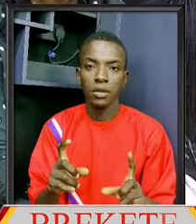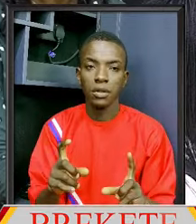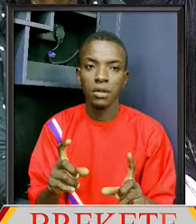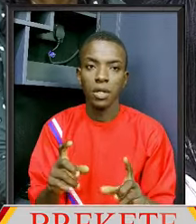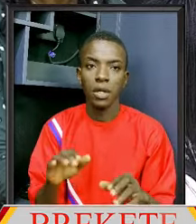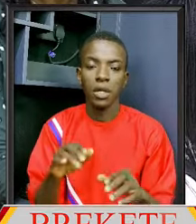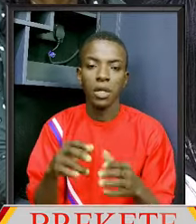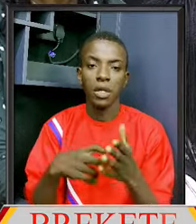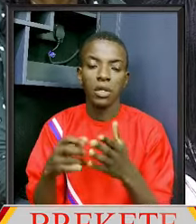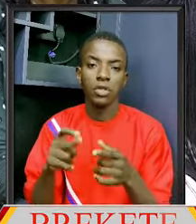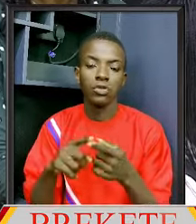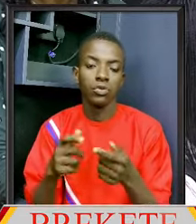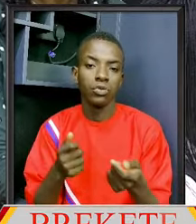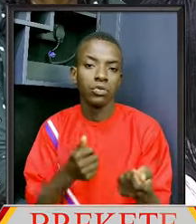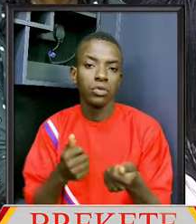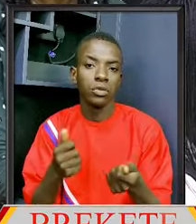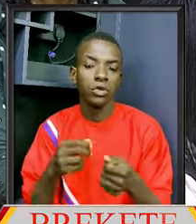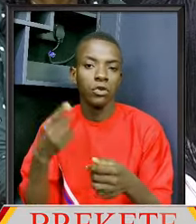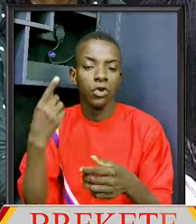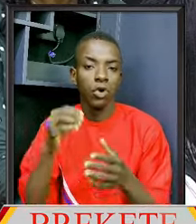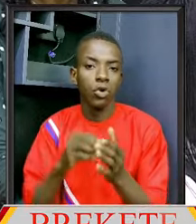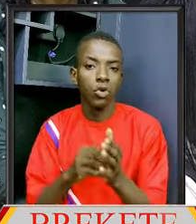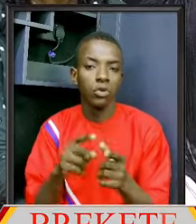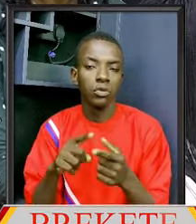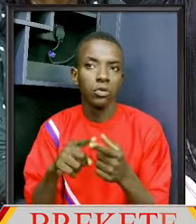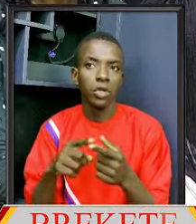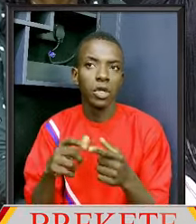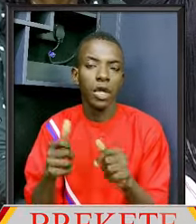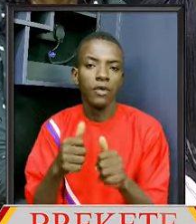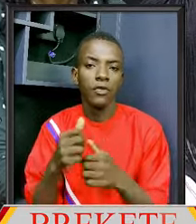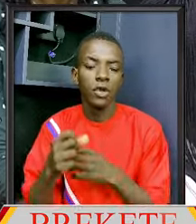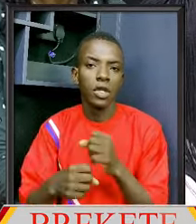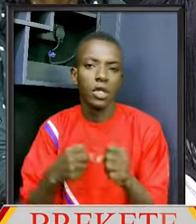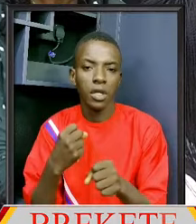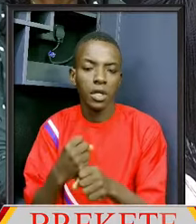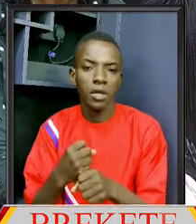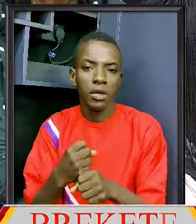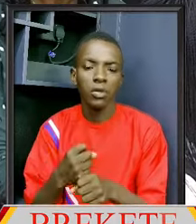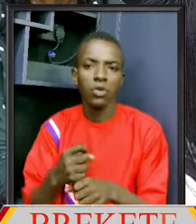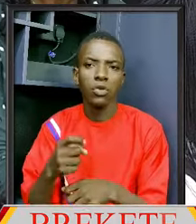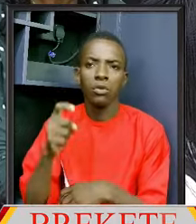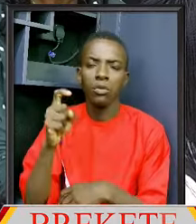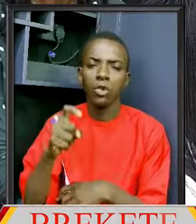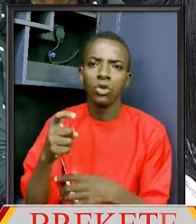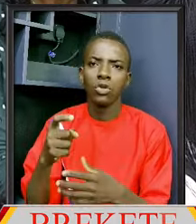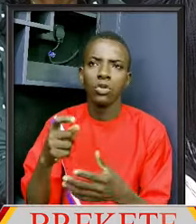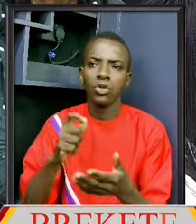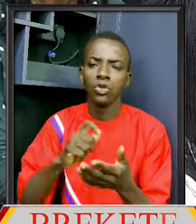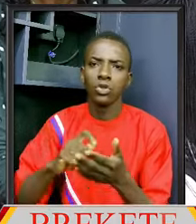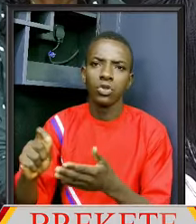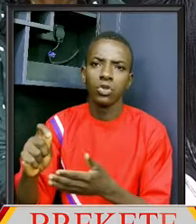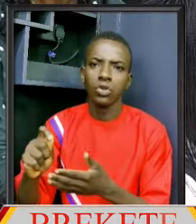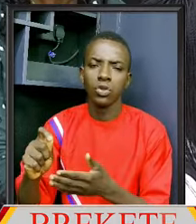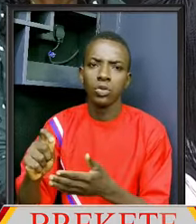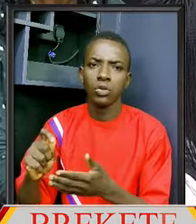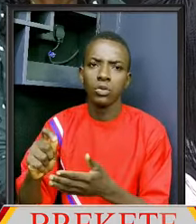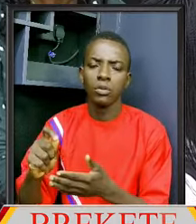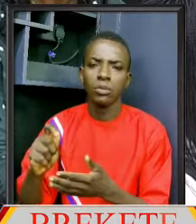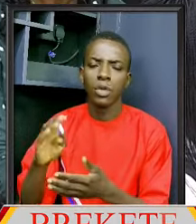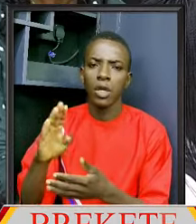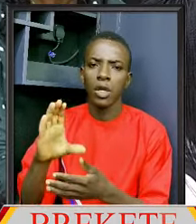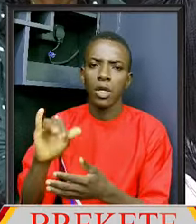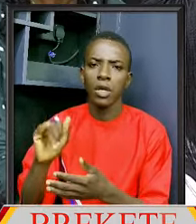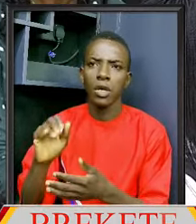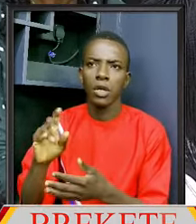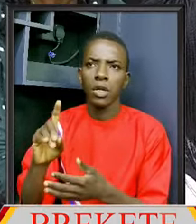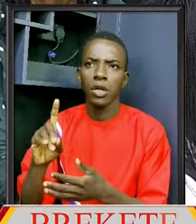drive. For our own, that license, every year, you must score what we call CPD credit